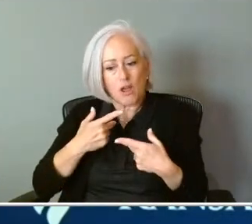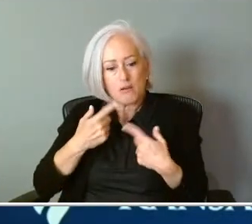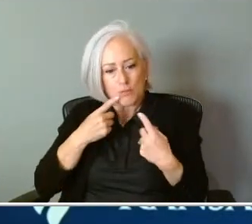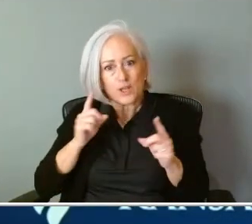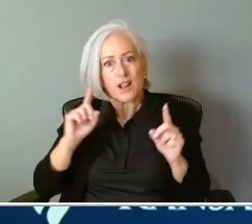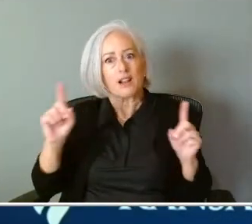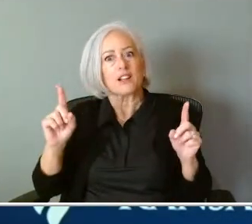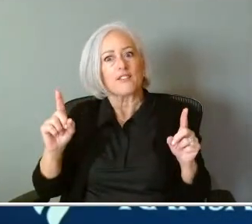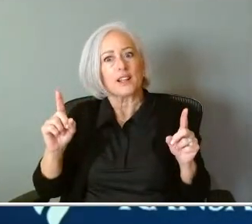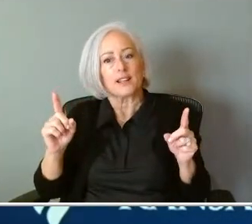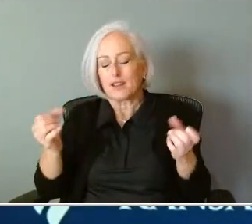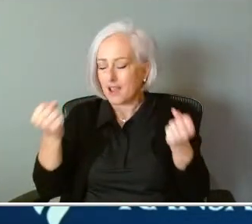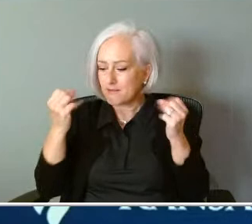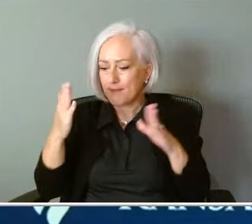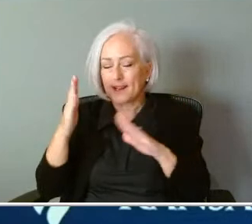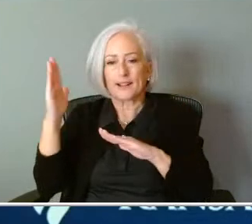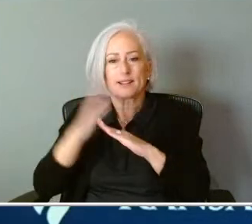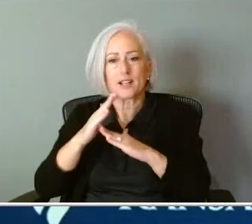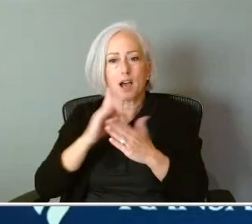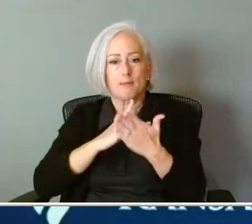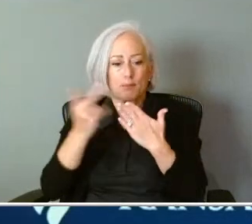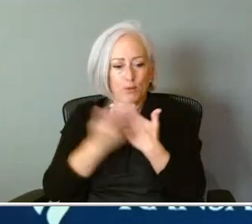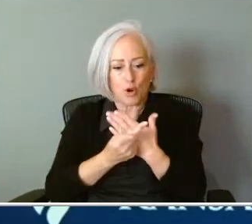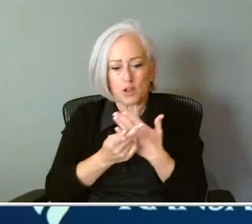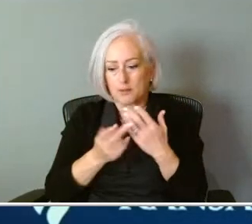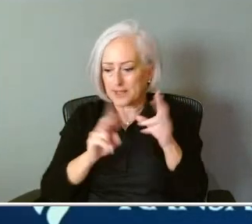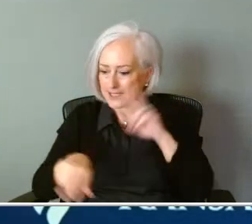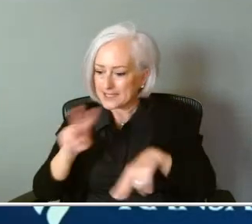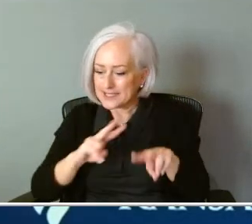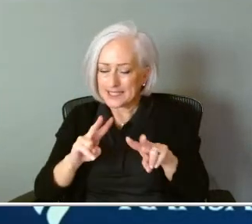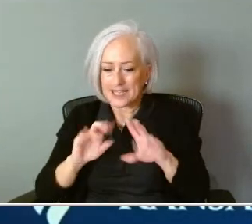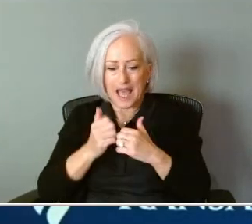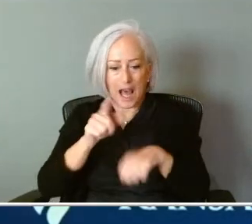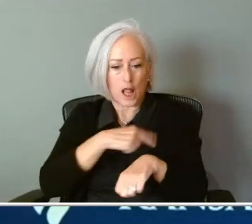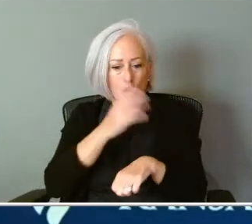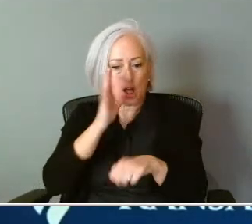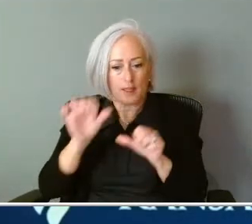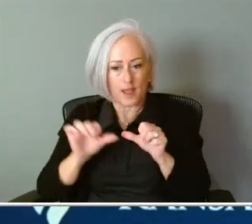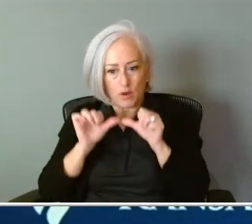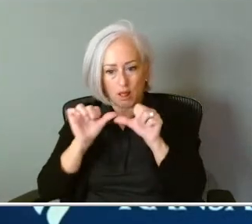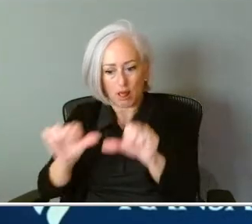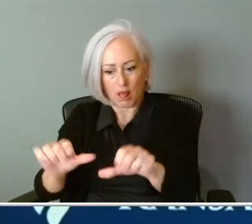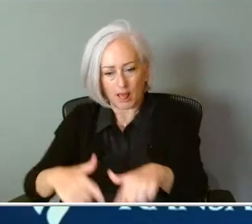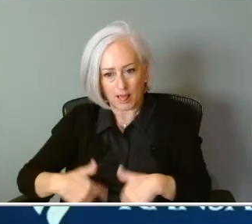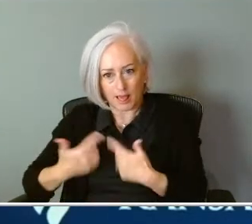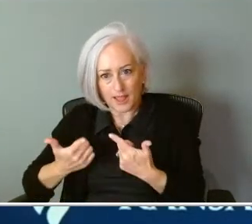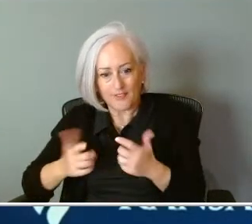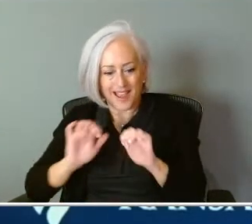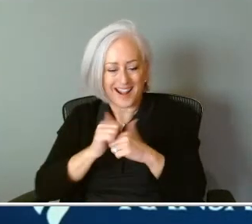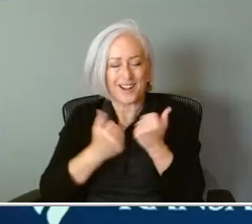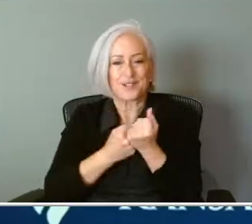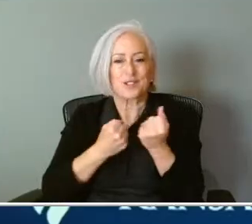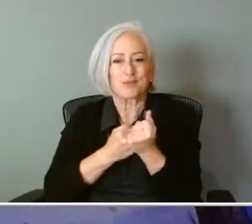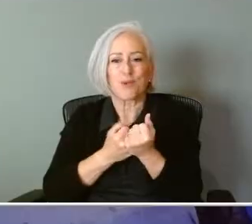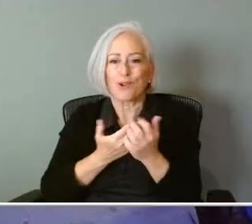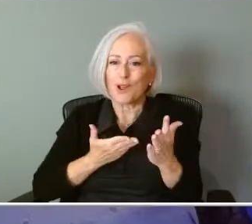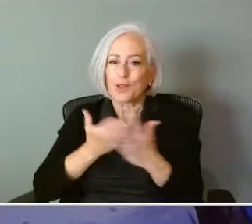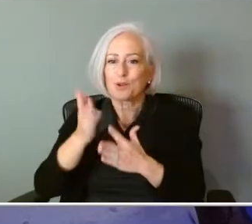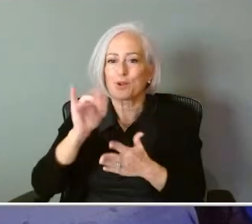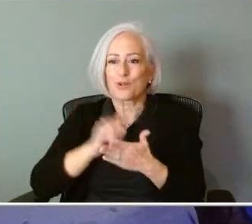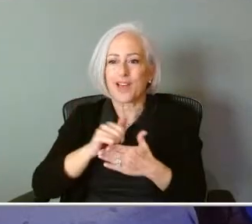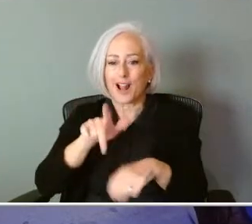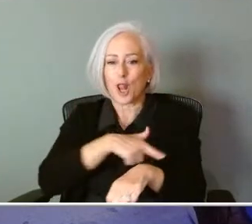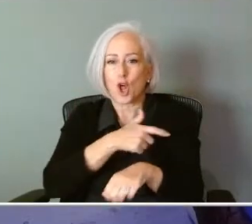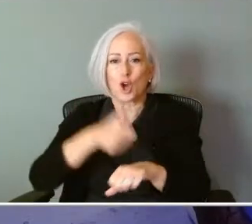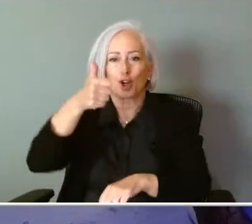top programs look at things like survivorship and how do we support patients throughout the cancer journey. So I'm really excited about continuing to build on that. Be sure